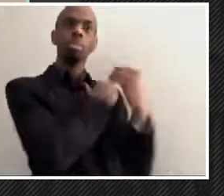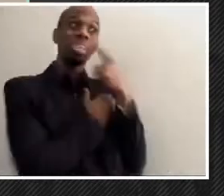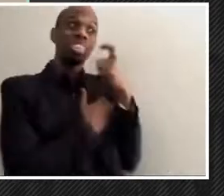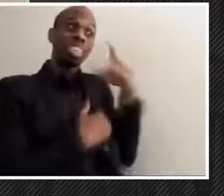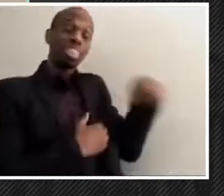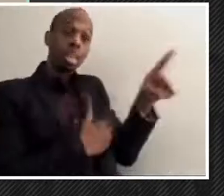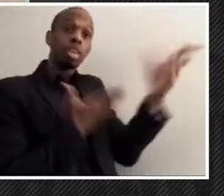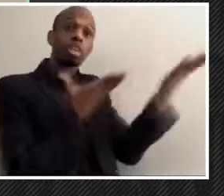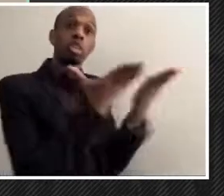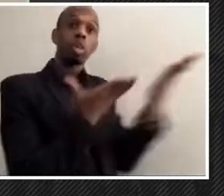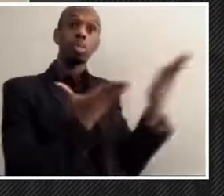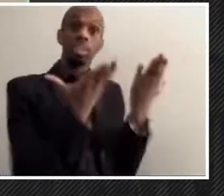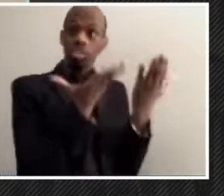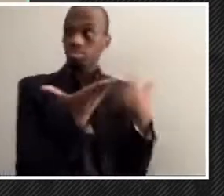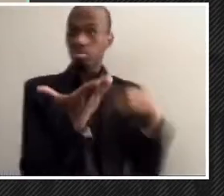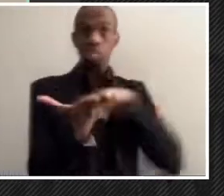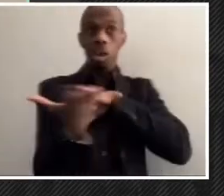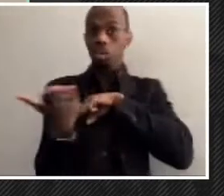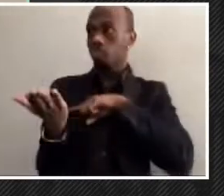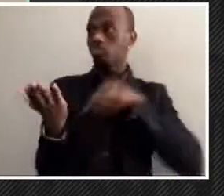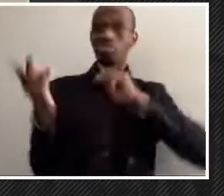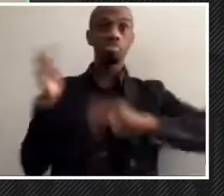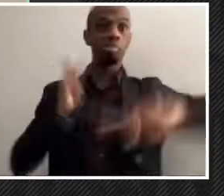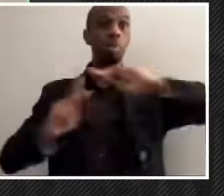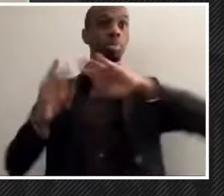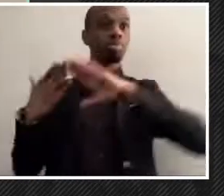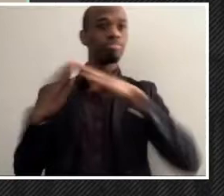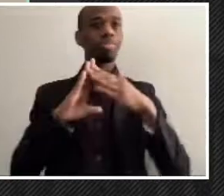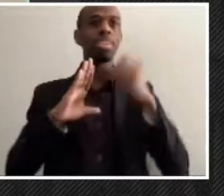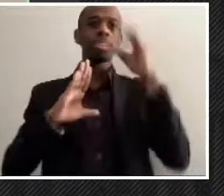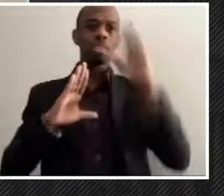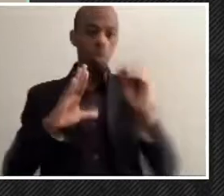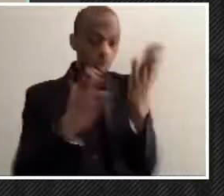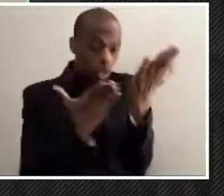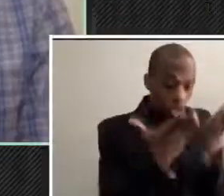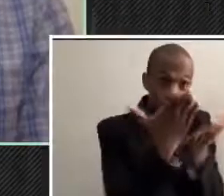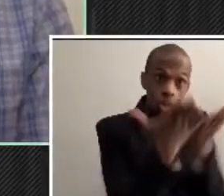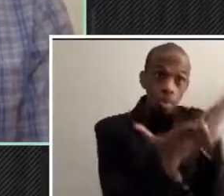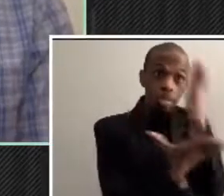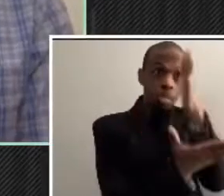more explicit part of that phrase is the service part that often gets forgotten.